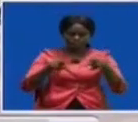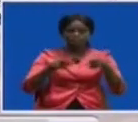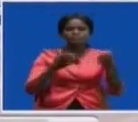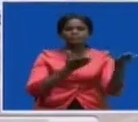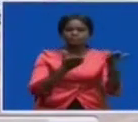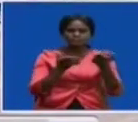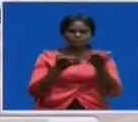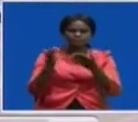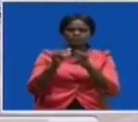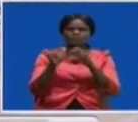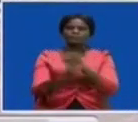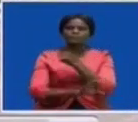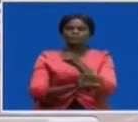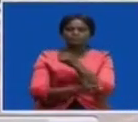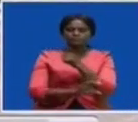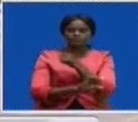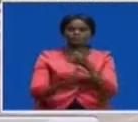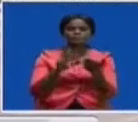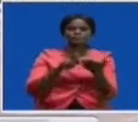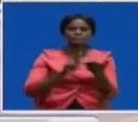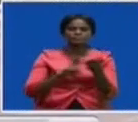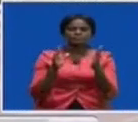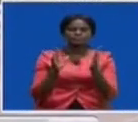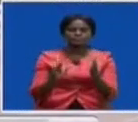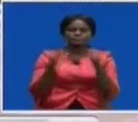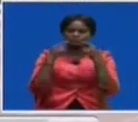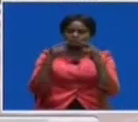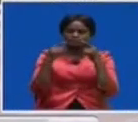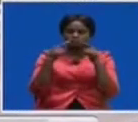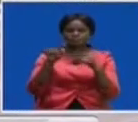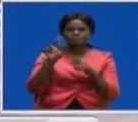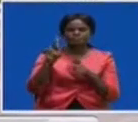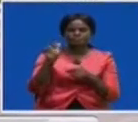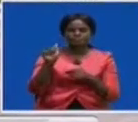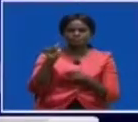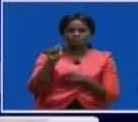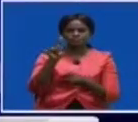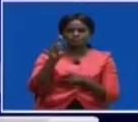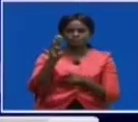country. Hano Kasama, ZNBC News in Katuba.